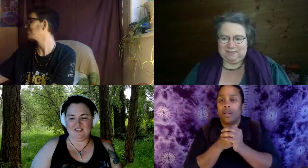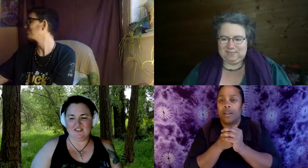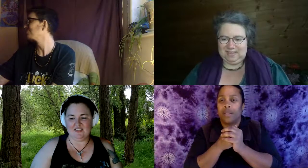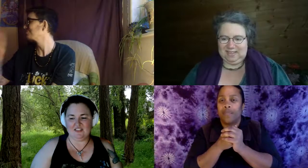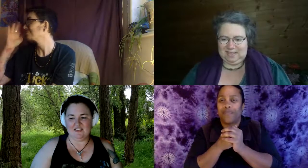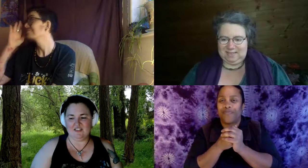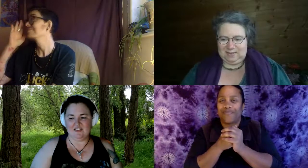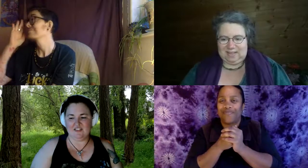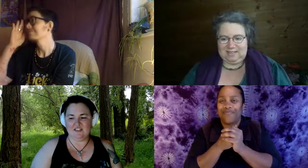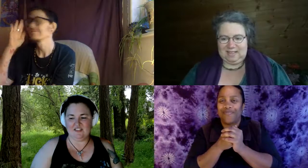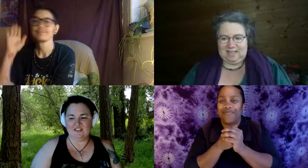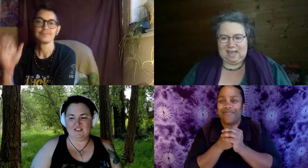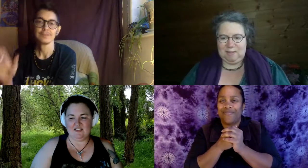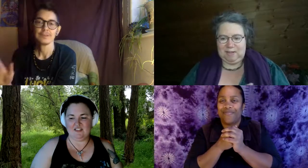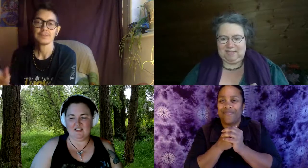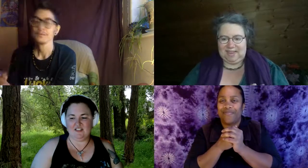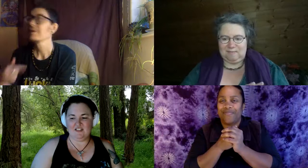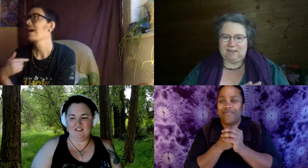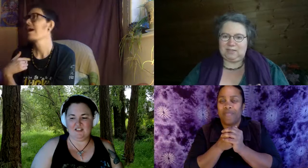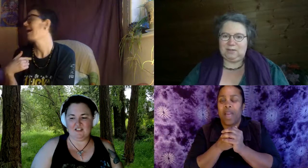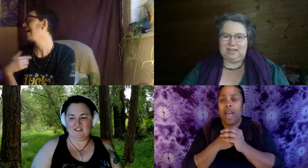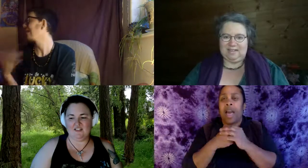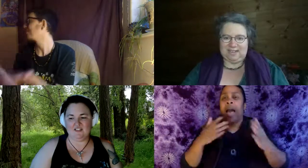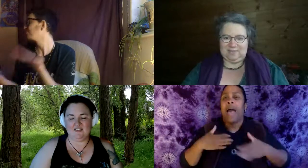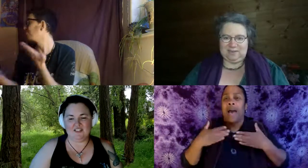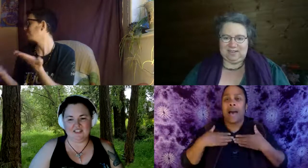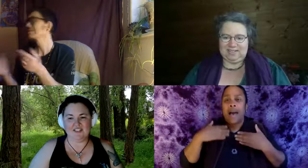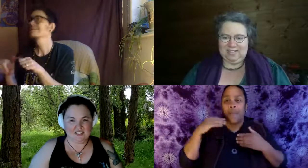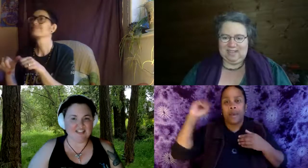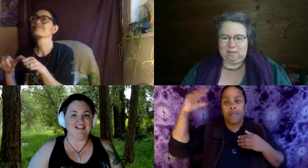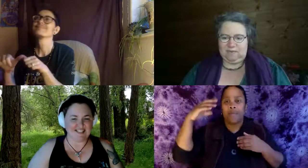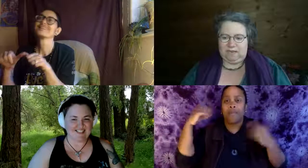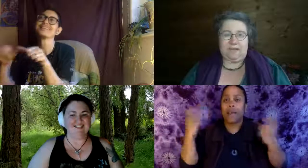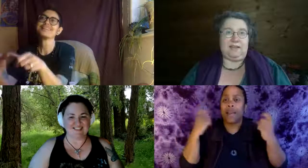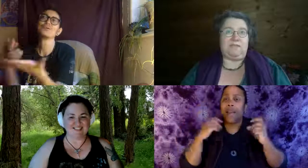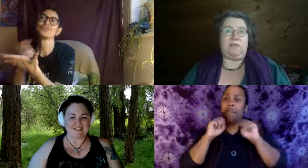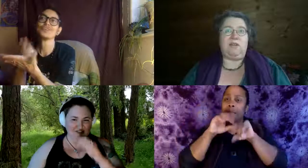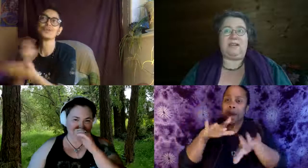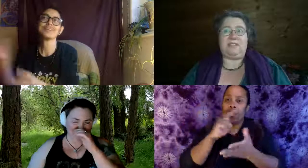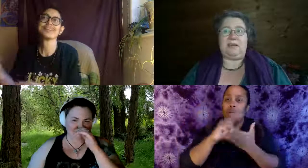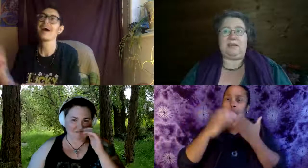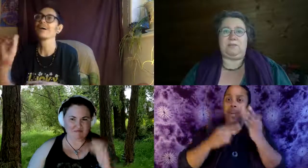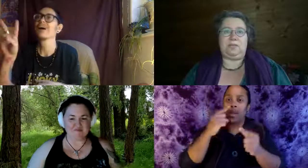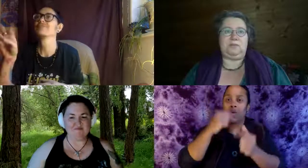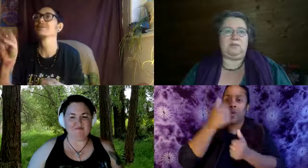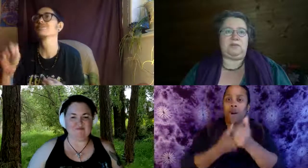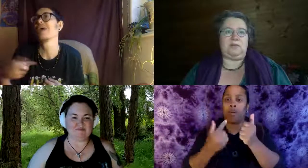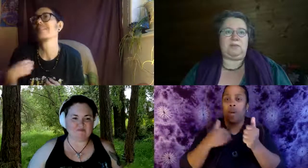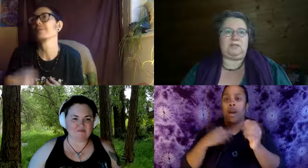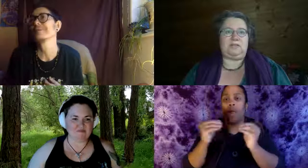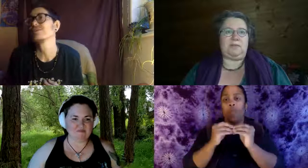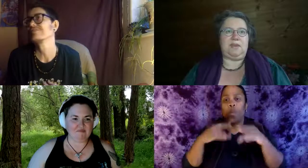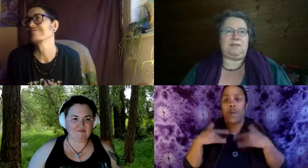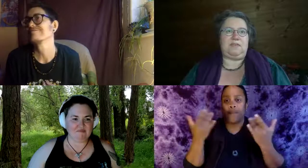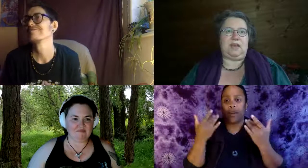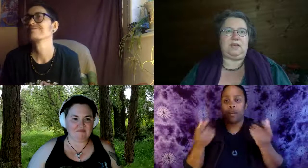plane. So yes, happy Beltane and magical weekend to everyone. We've got more events coming up too, so you know